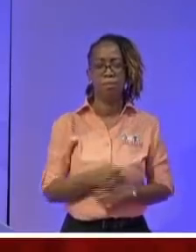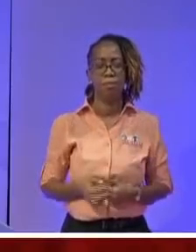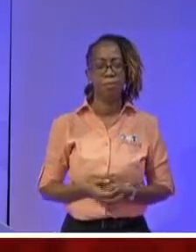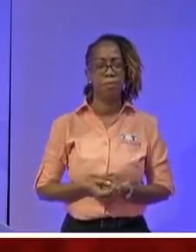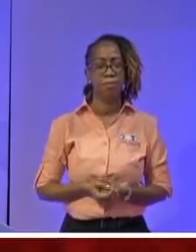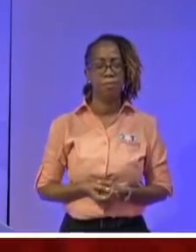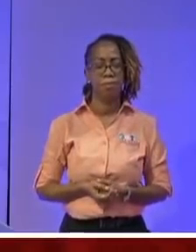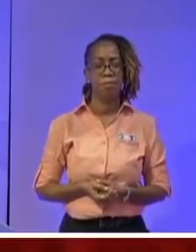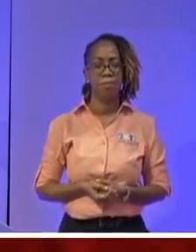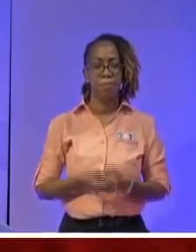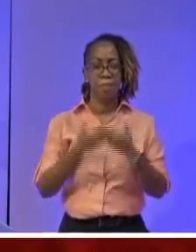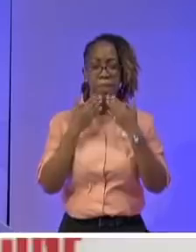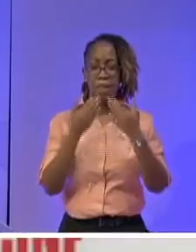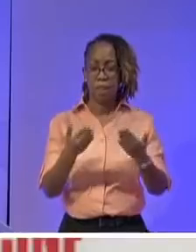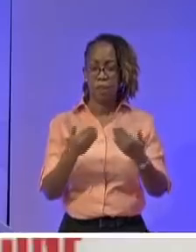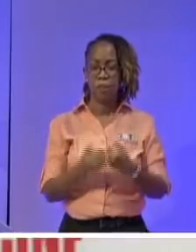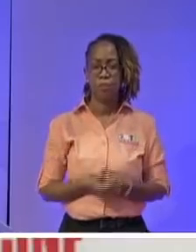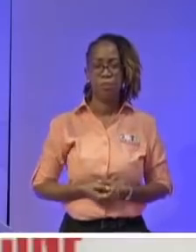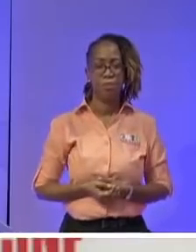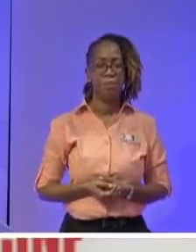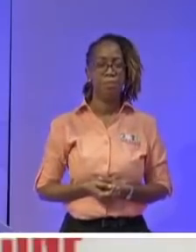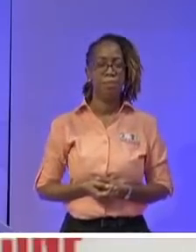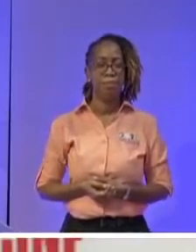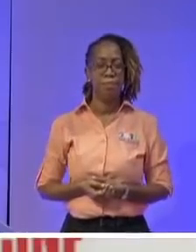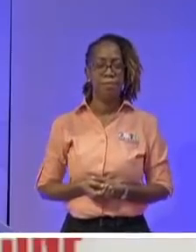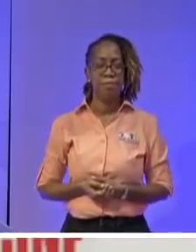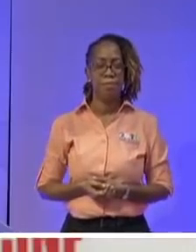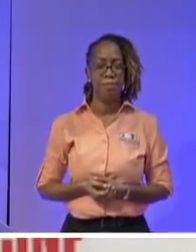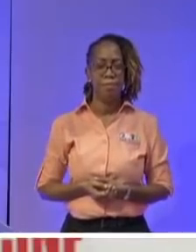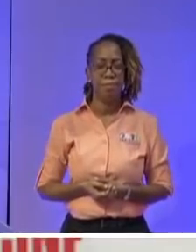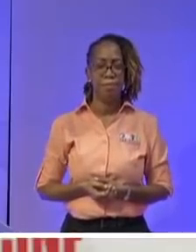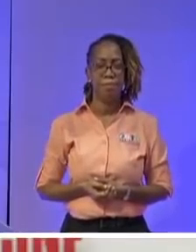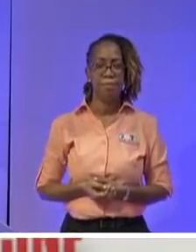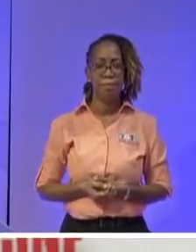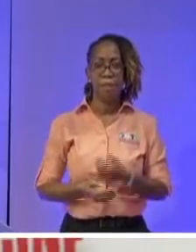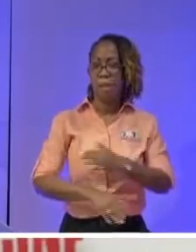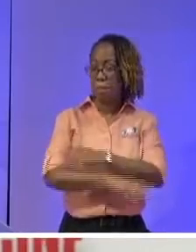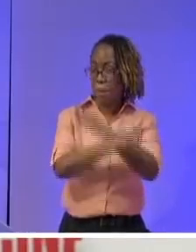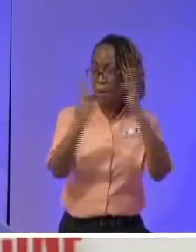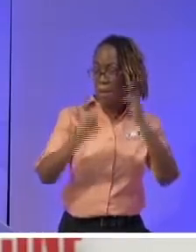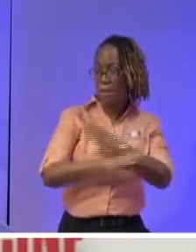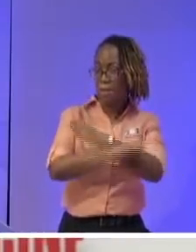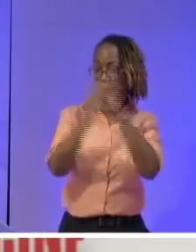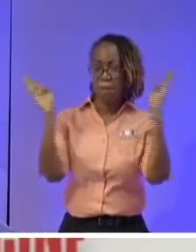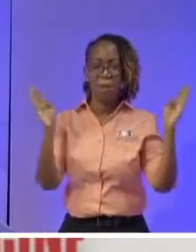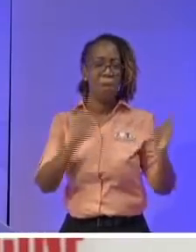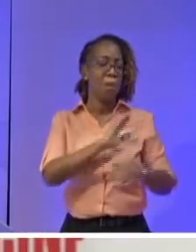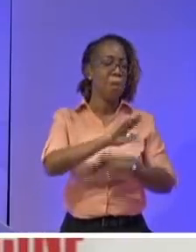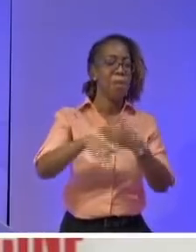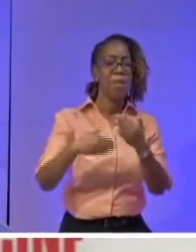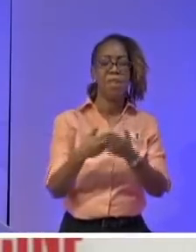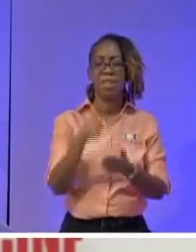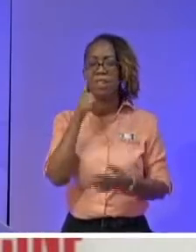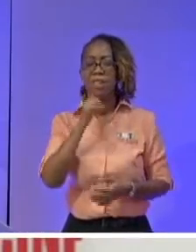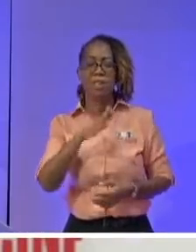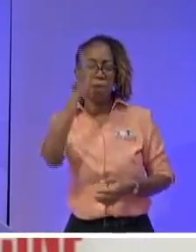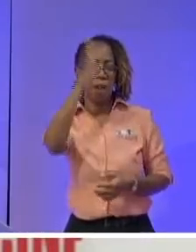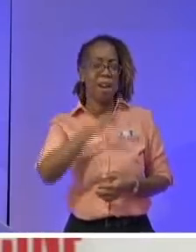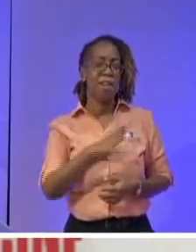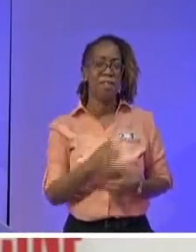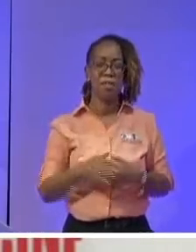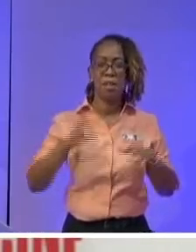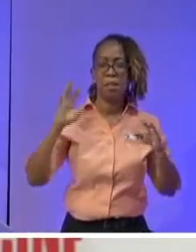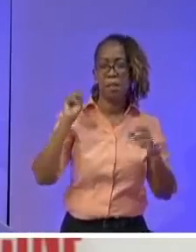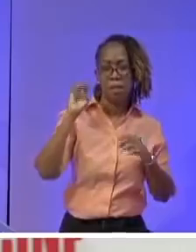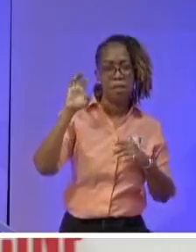Thank you, Al. Yes. Good morning to the Chief Medical Officer. Good morning to ladies and gentlemen of the media and the citizens and